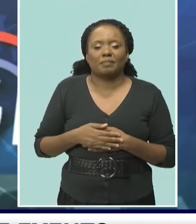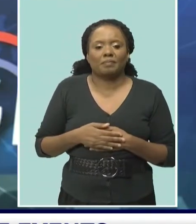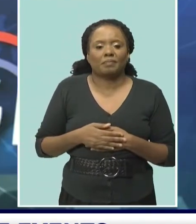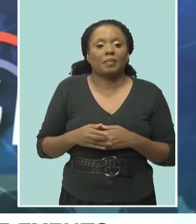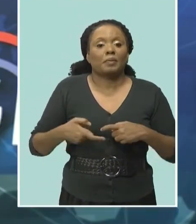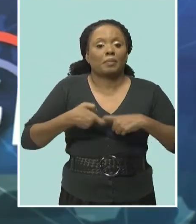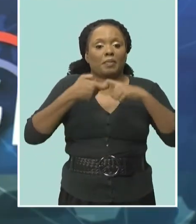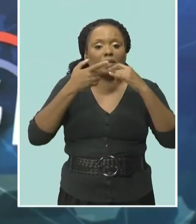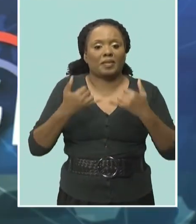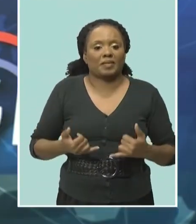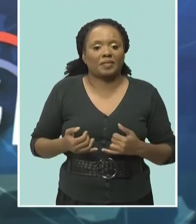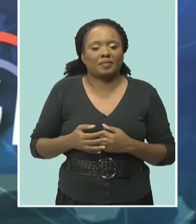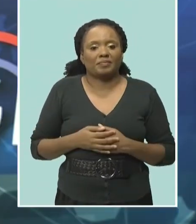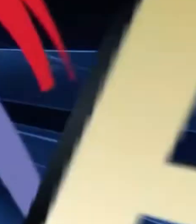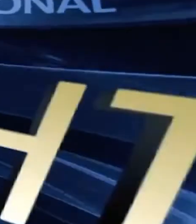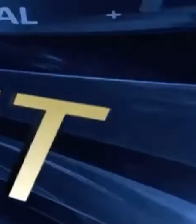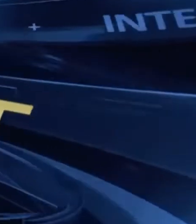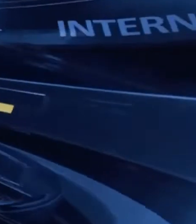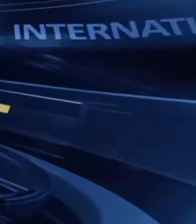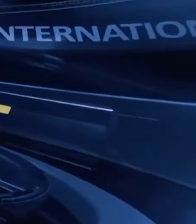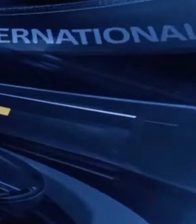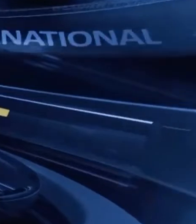We're back after the break with more news.